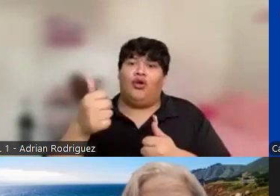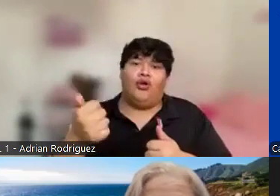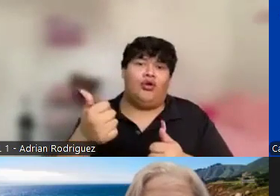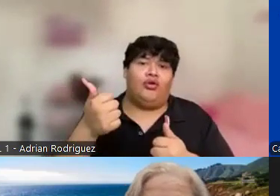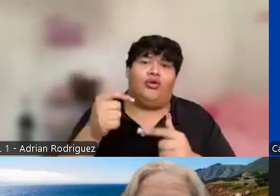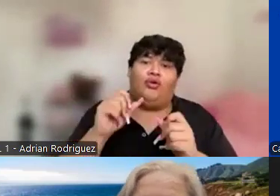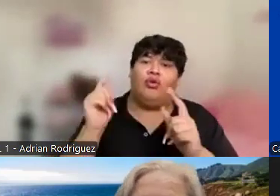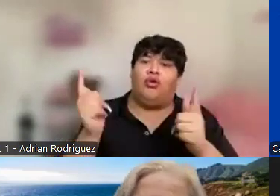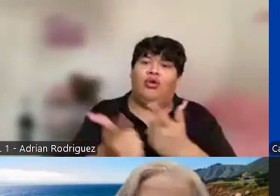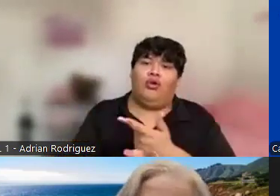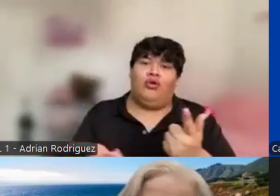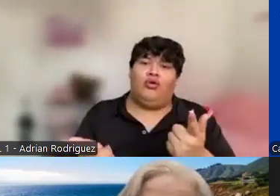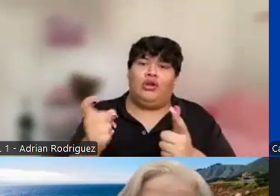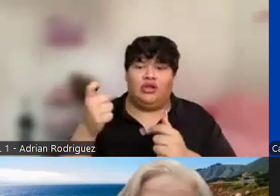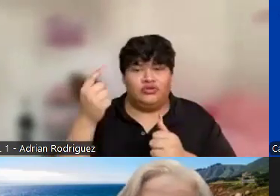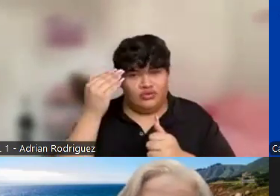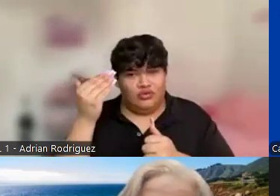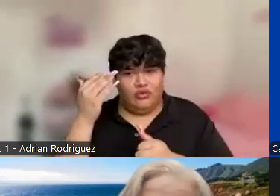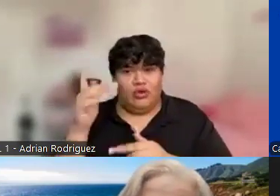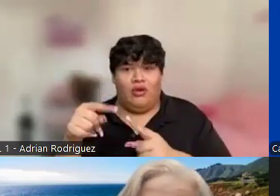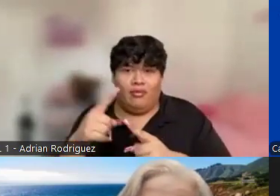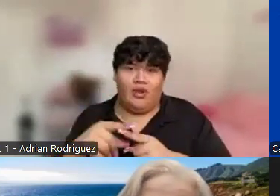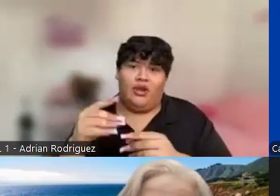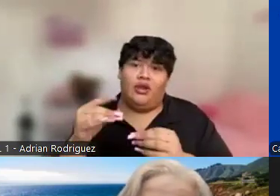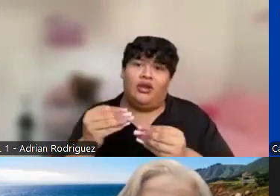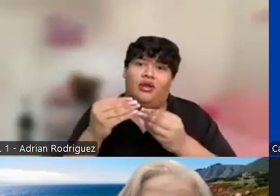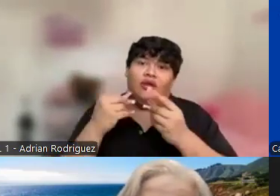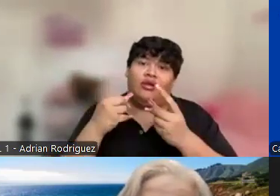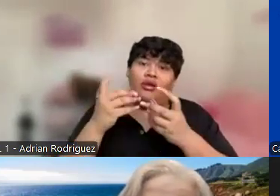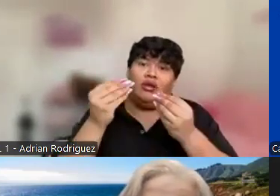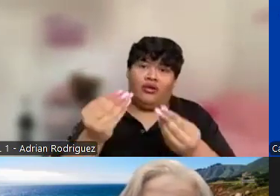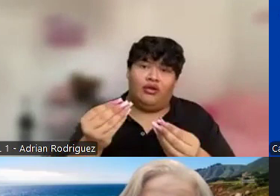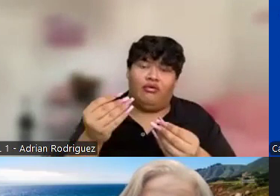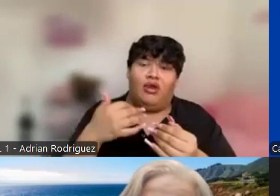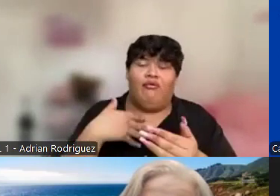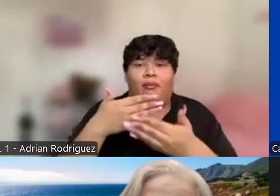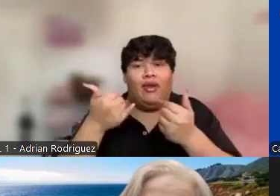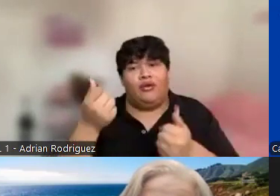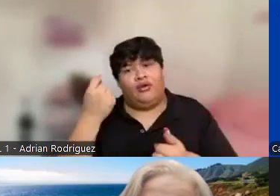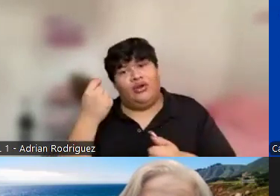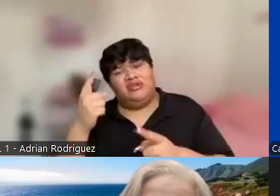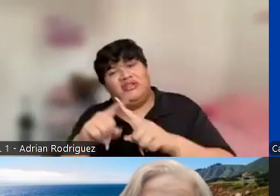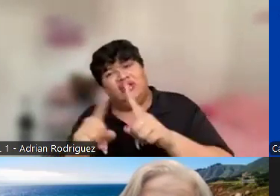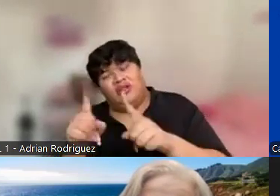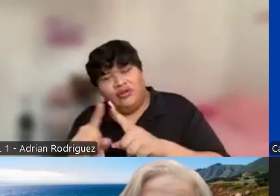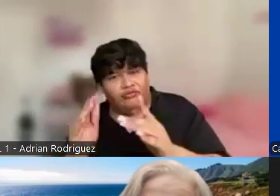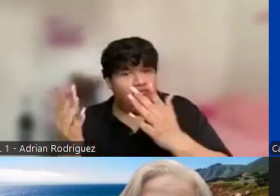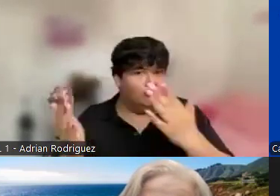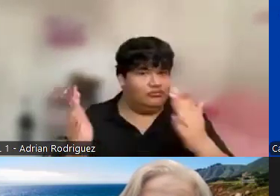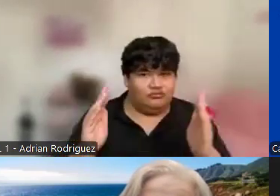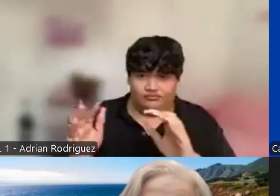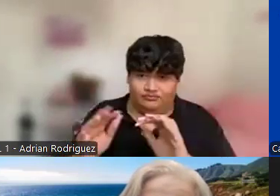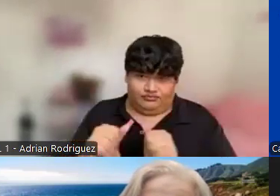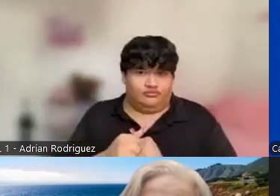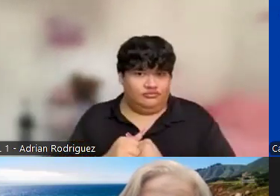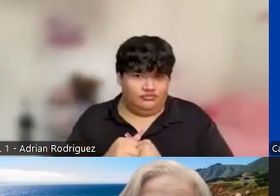all need to know about, and so that caregivers will also have a better understanding the difference of how to care for folks